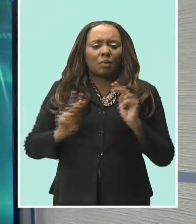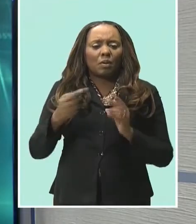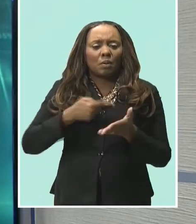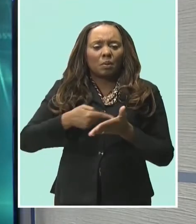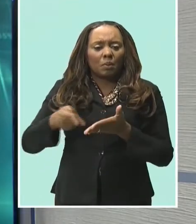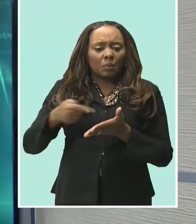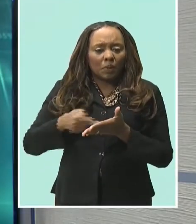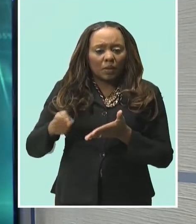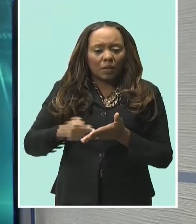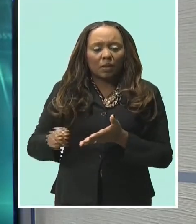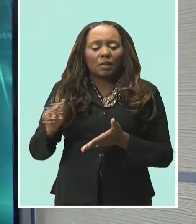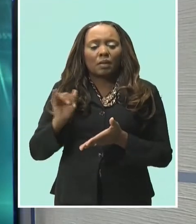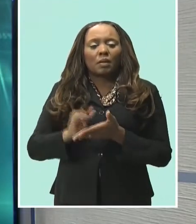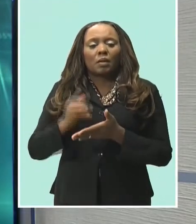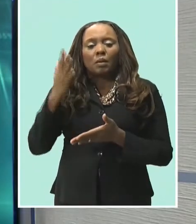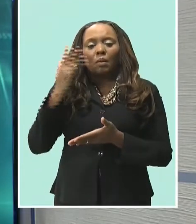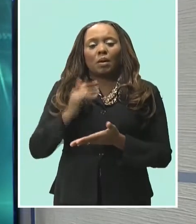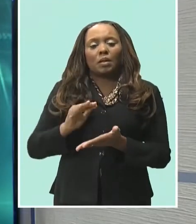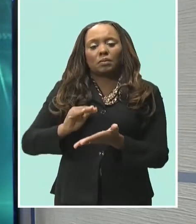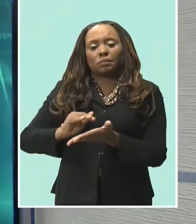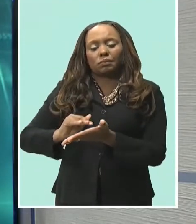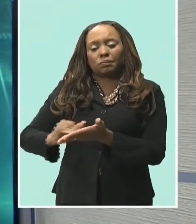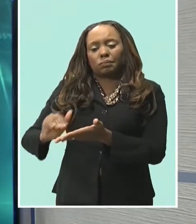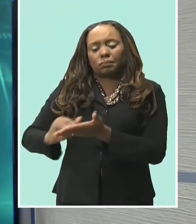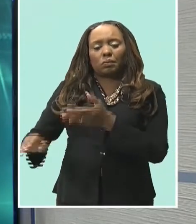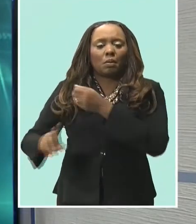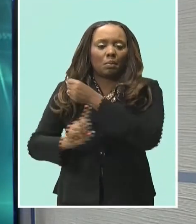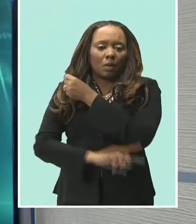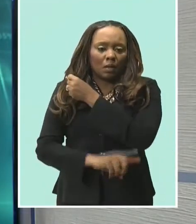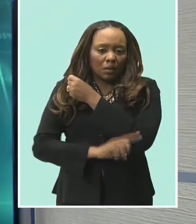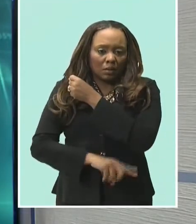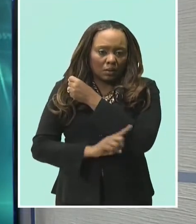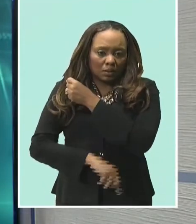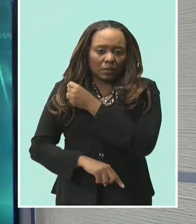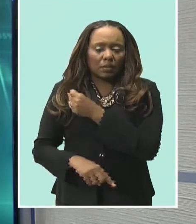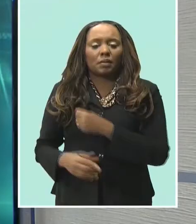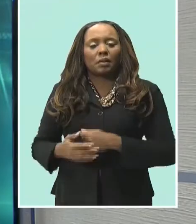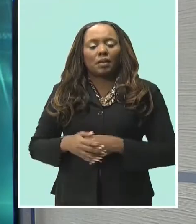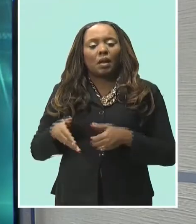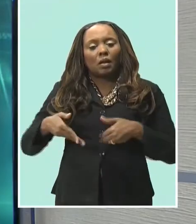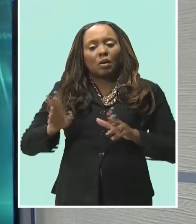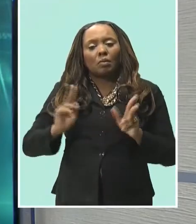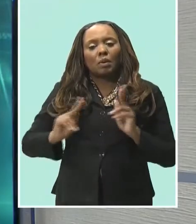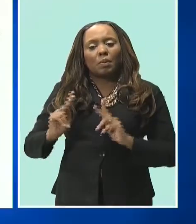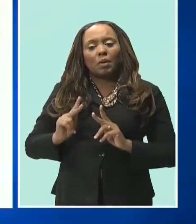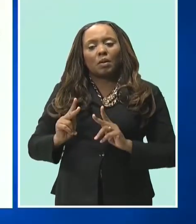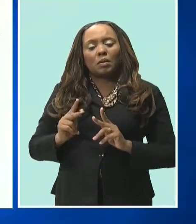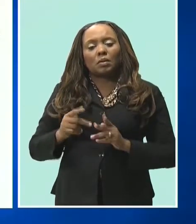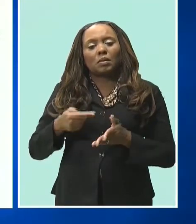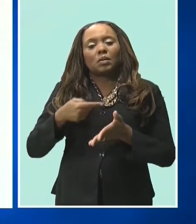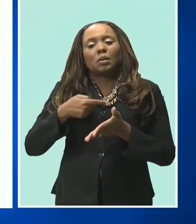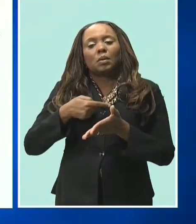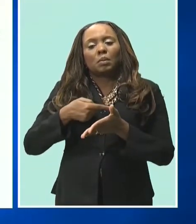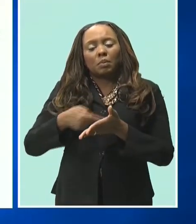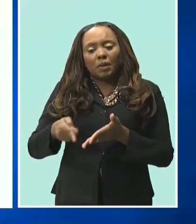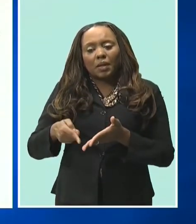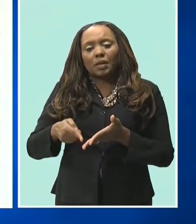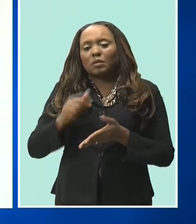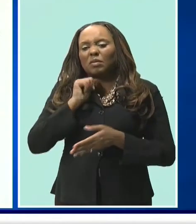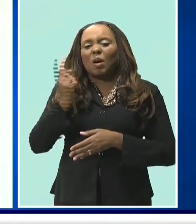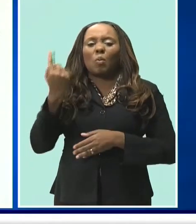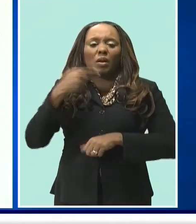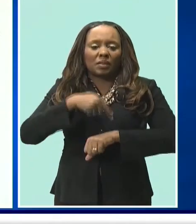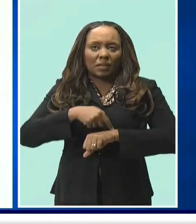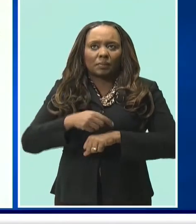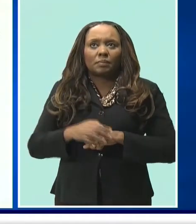time, and that's why it has been extending its credit terms and waiving penalties. Previously, persons were covered their premiums in